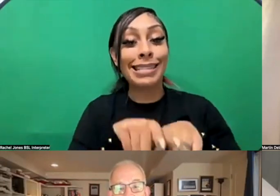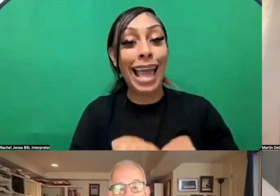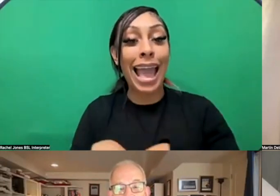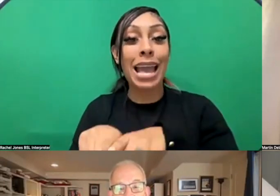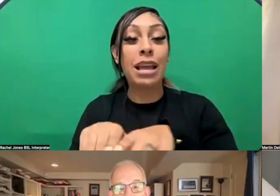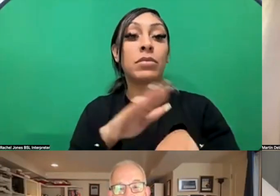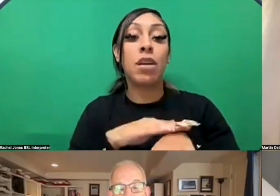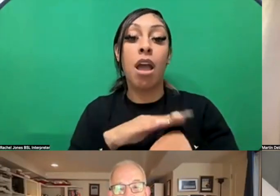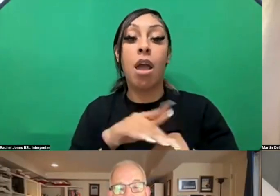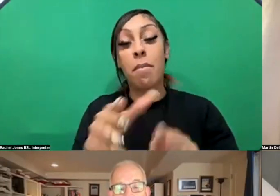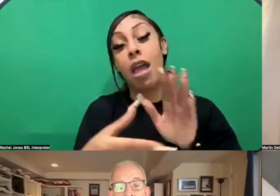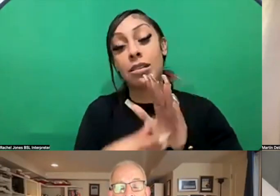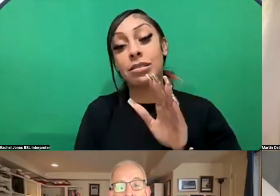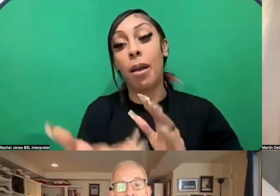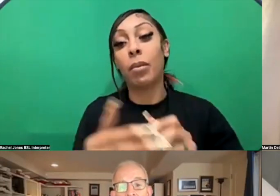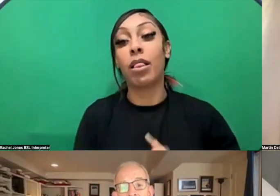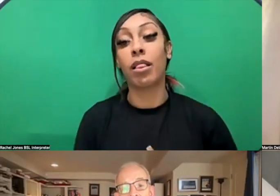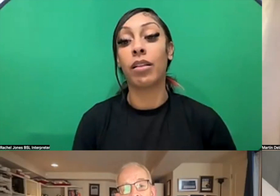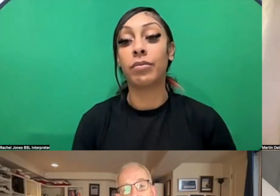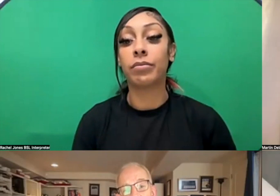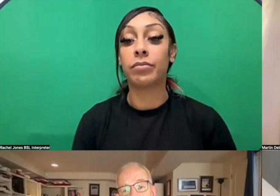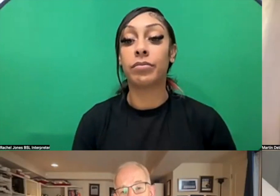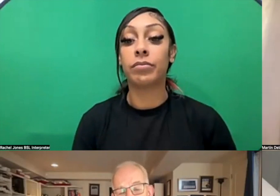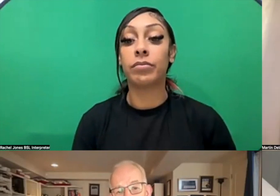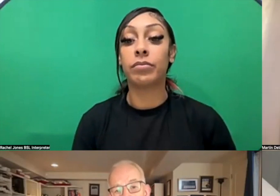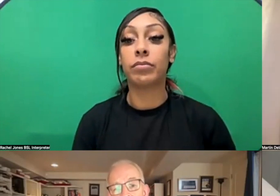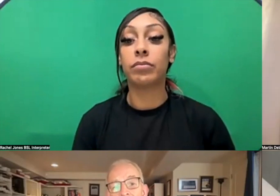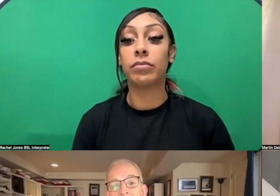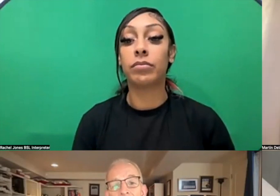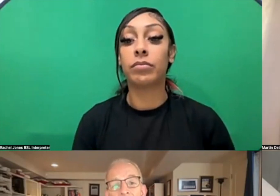So, for example, the main